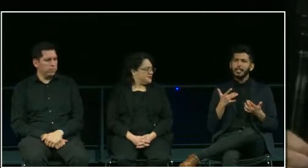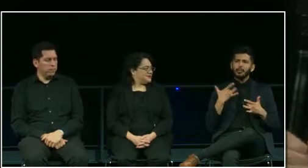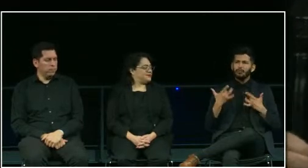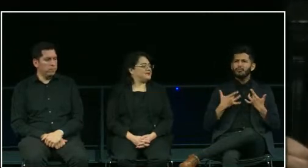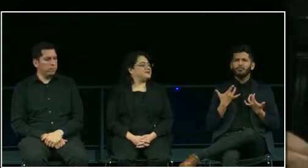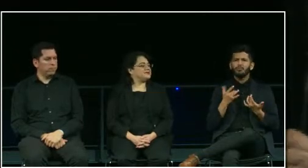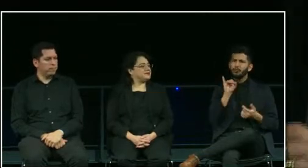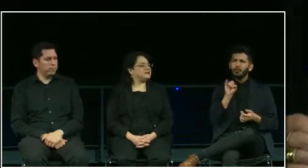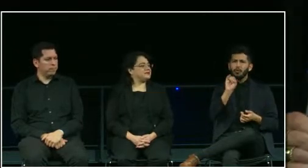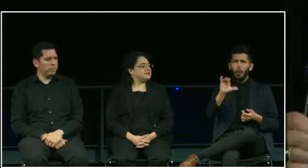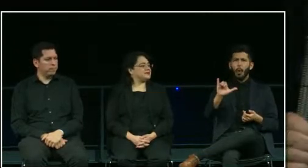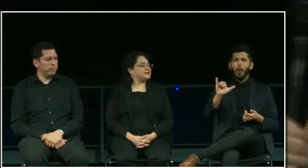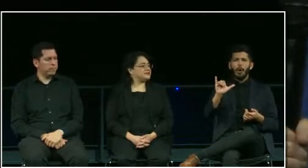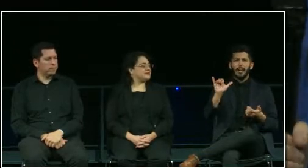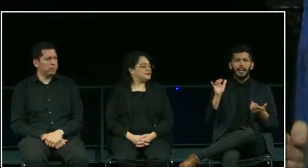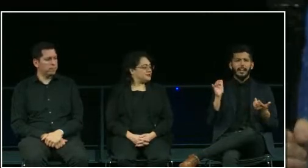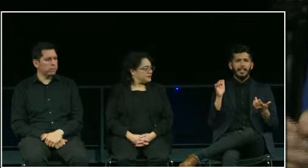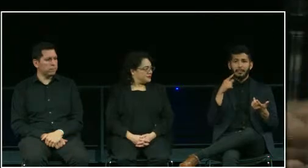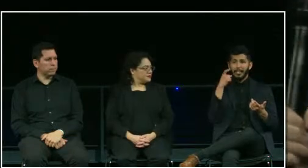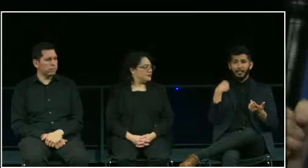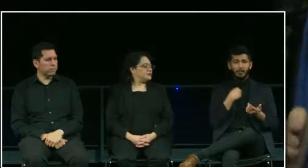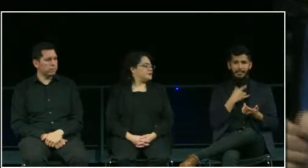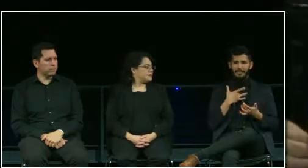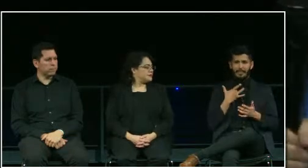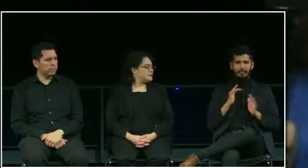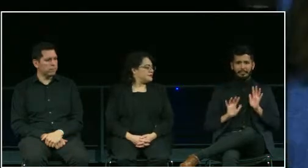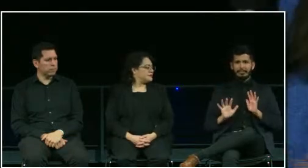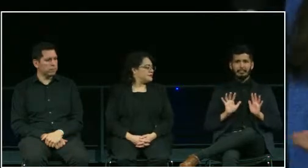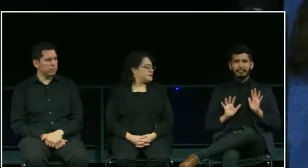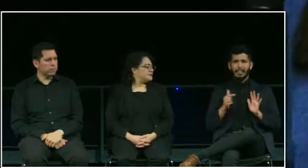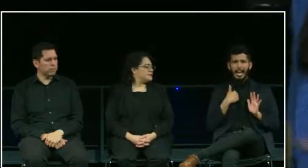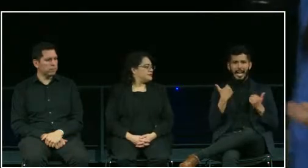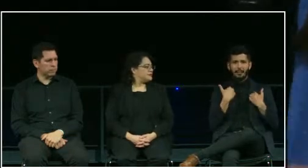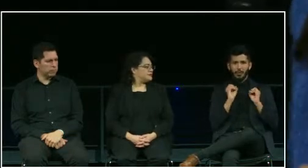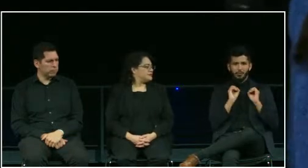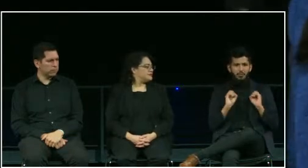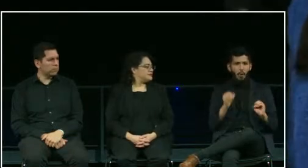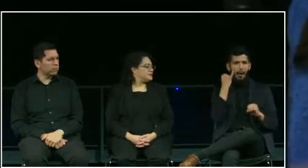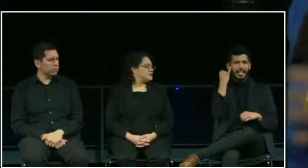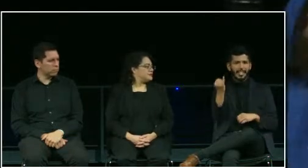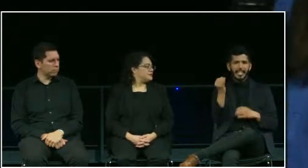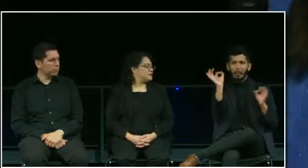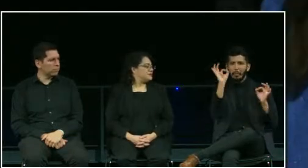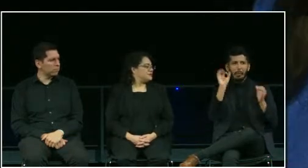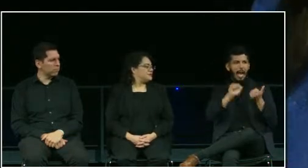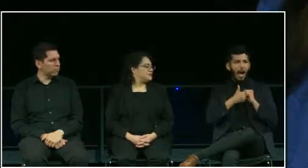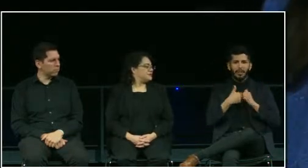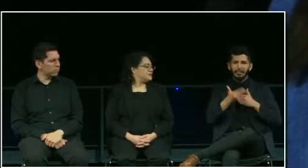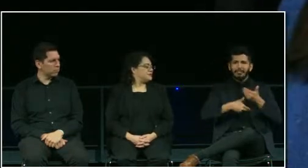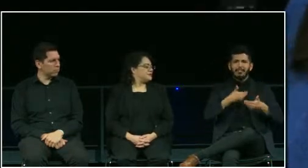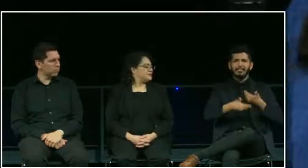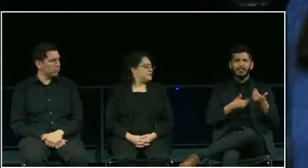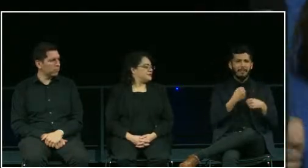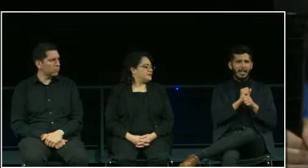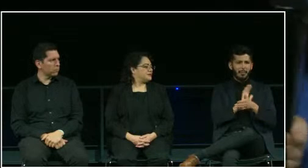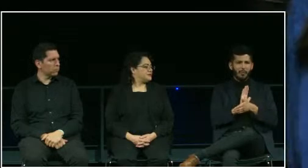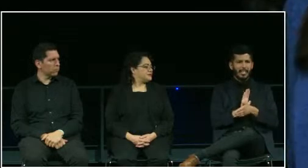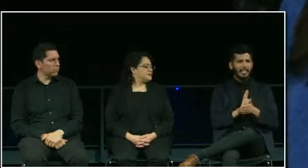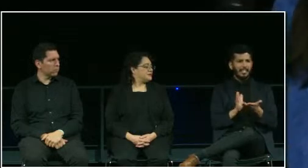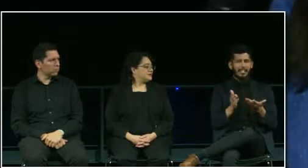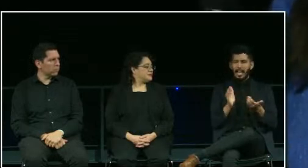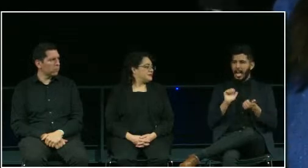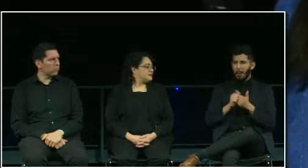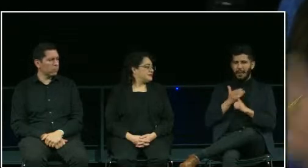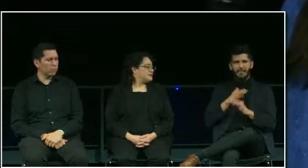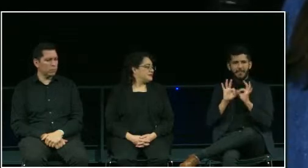to some degree, because it forced a vulnerability. Everybody was like, I have no idea what I'm doing. I don't know how this is gonna work. I don't know how my family